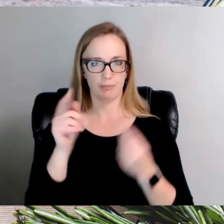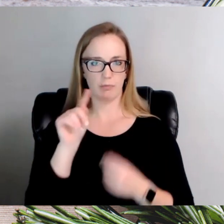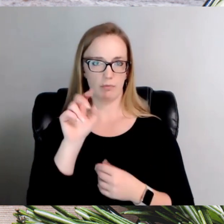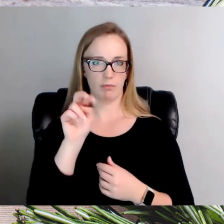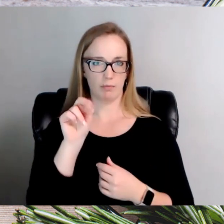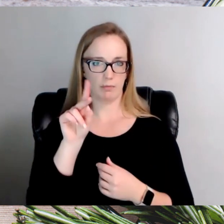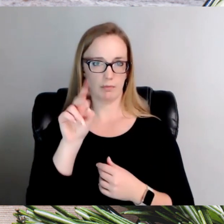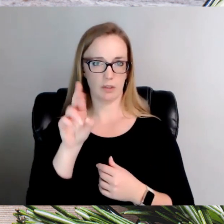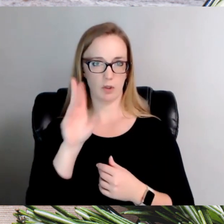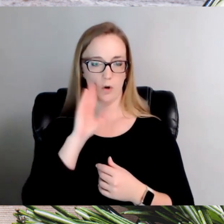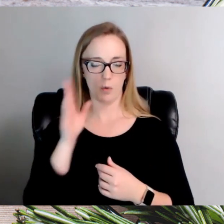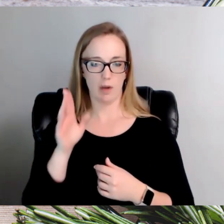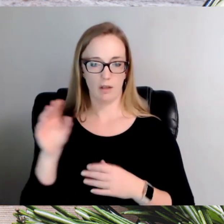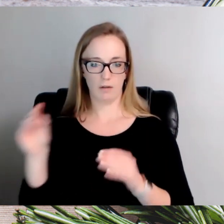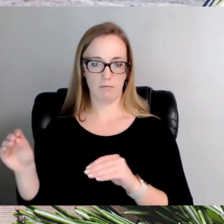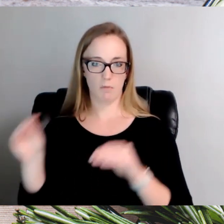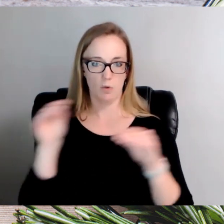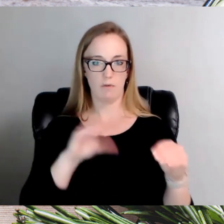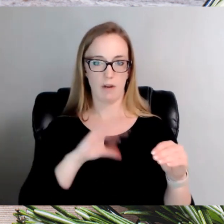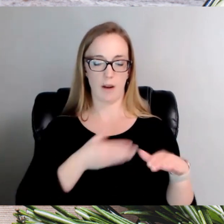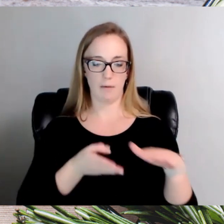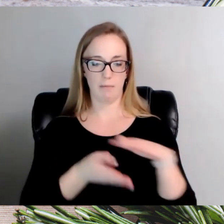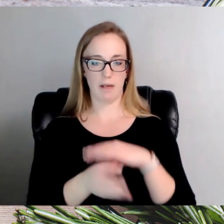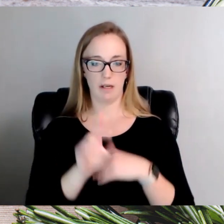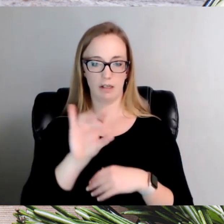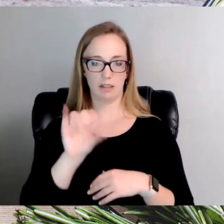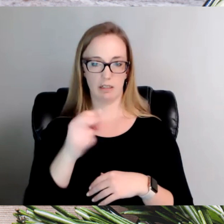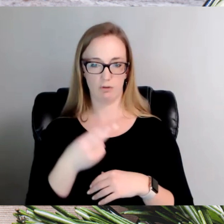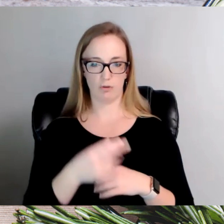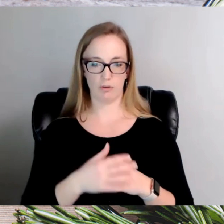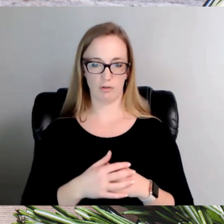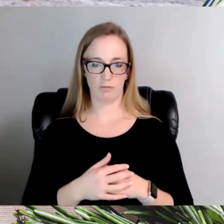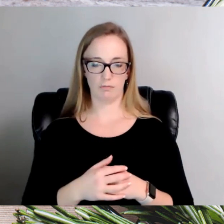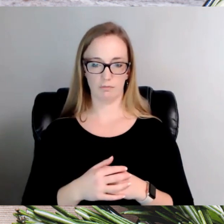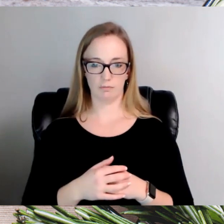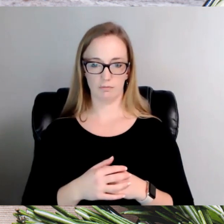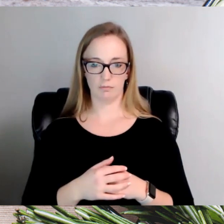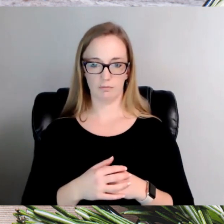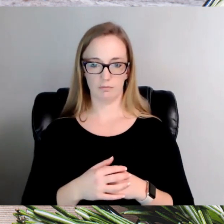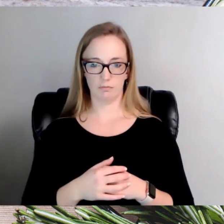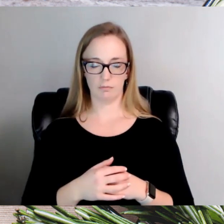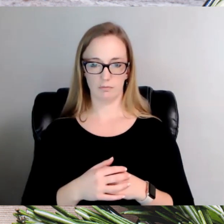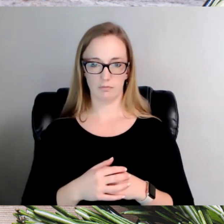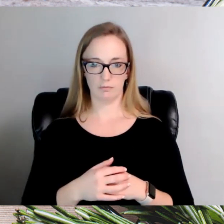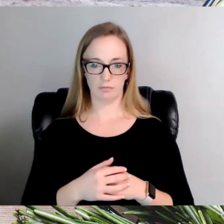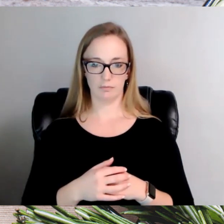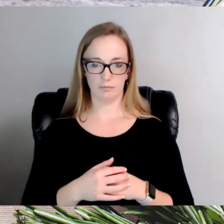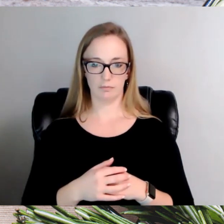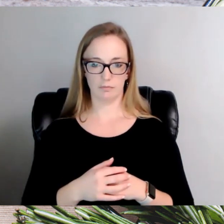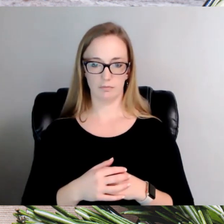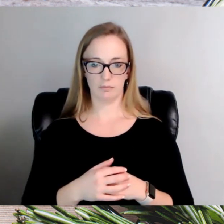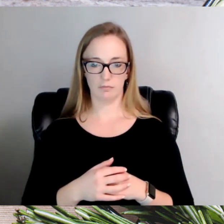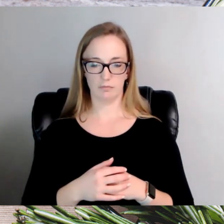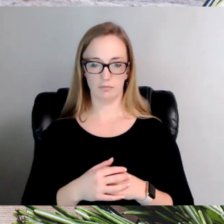while I'm sauteing these, let me tell you a little bit about our key ingredient, the Brussels